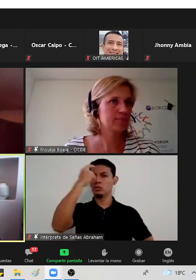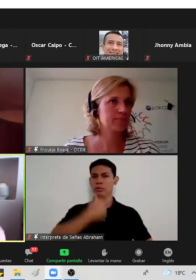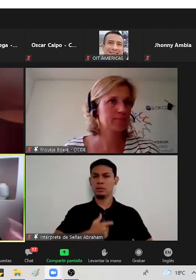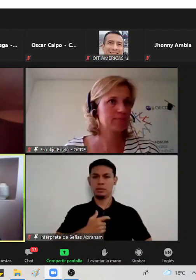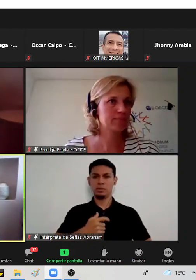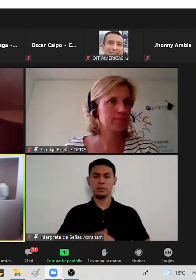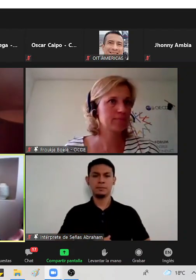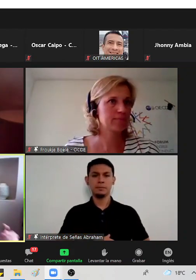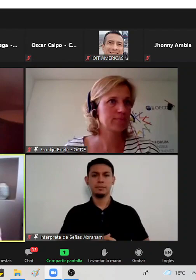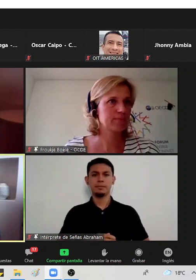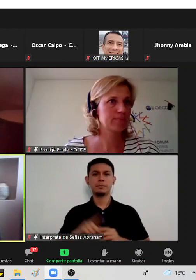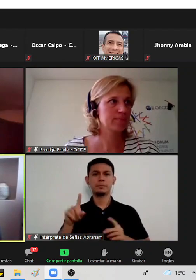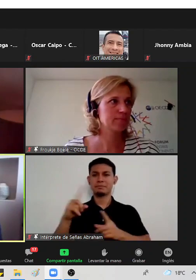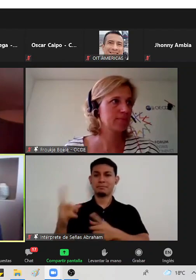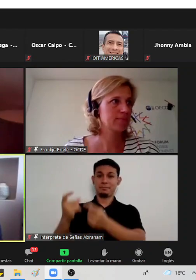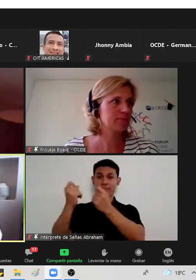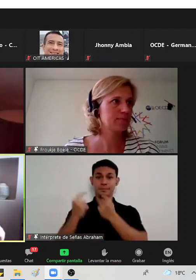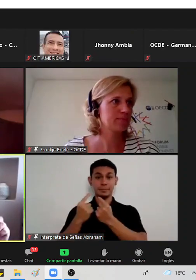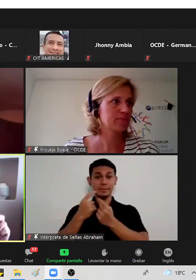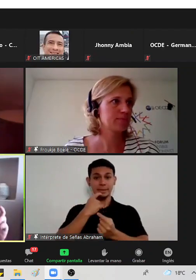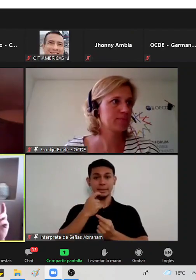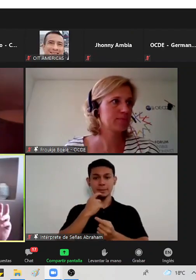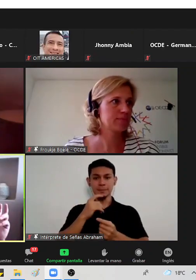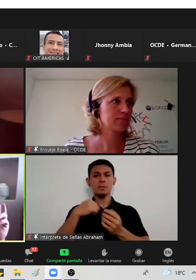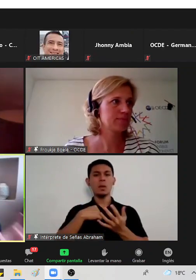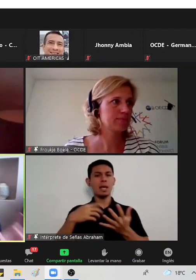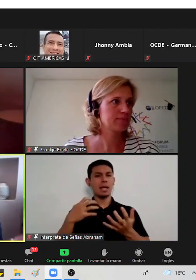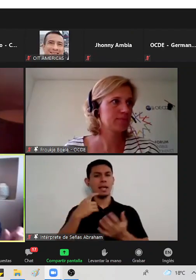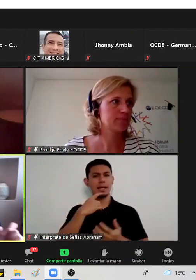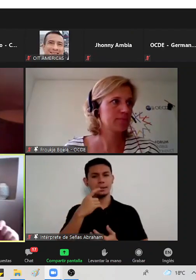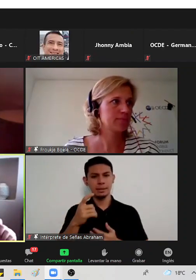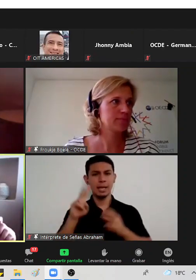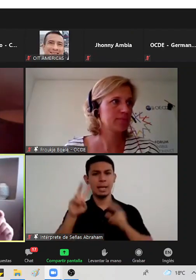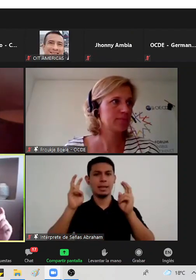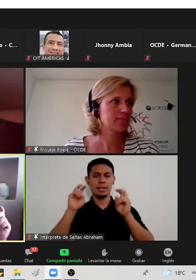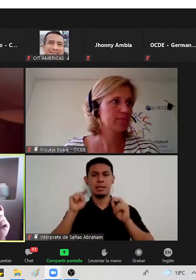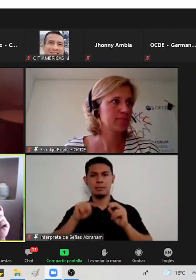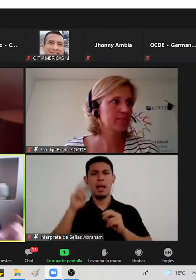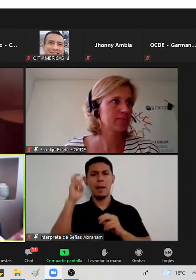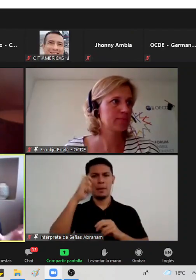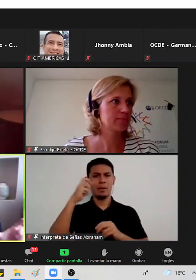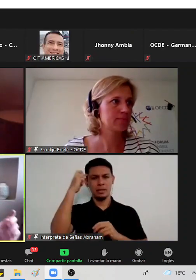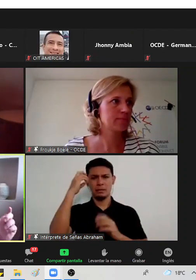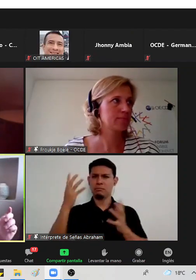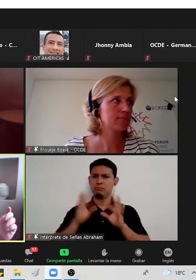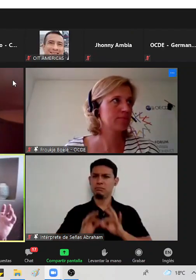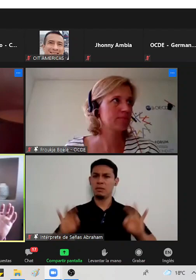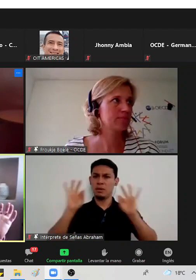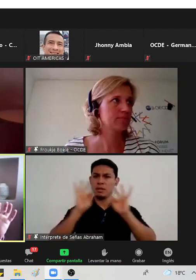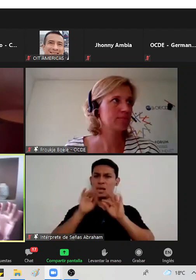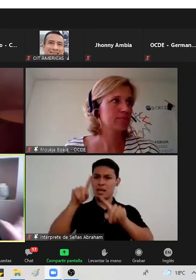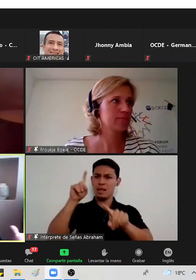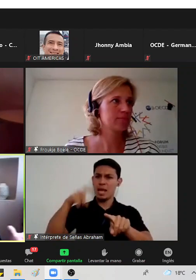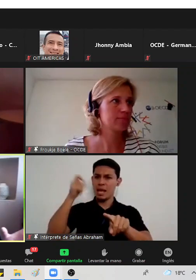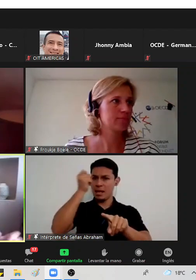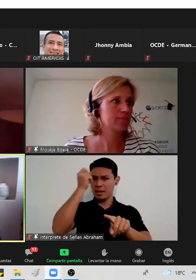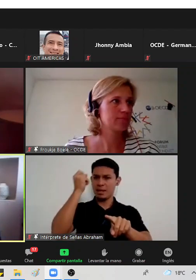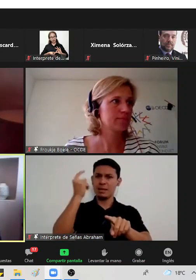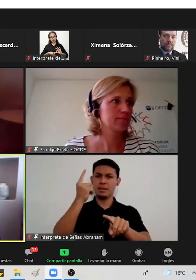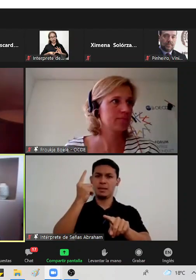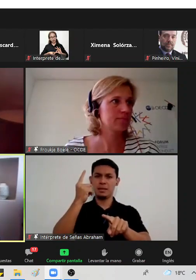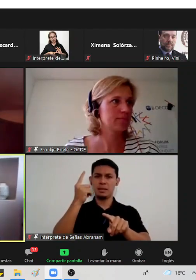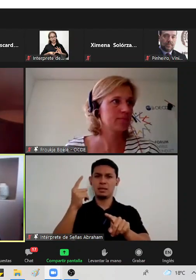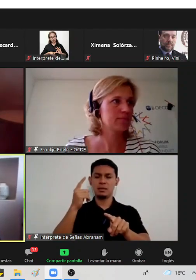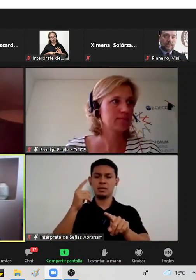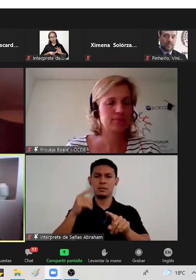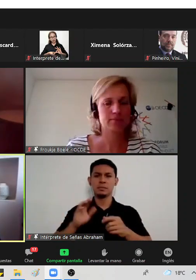implemented on human rights and business based on the question that was posed i would like to briefly talk about the political uh problem